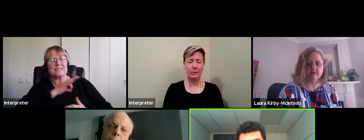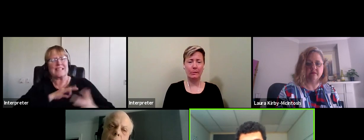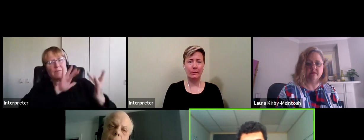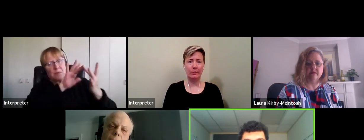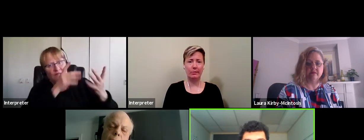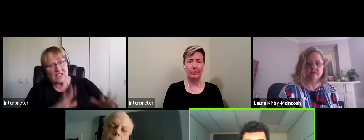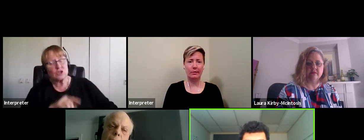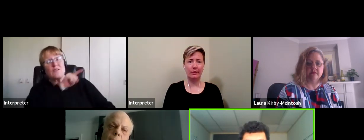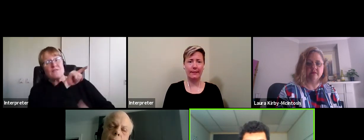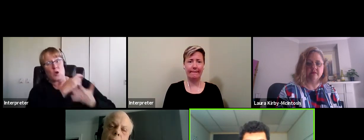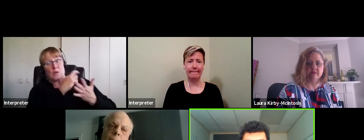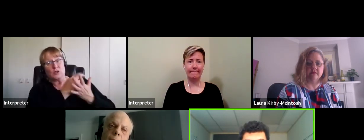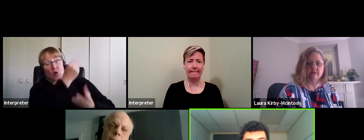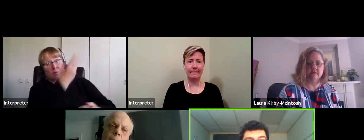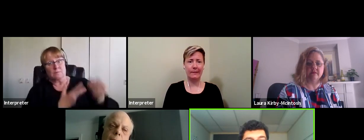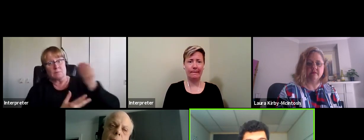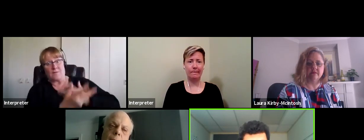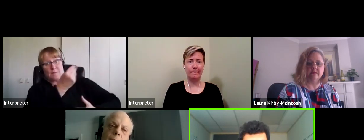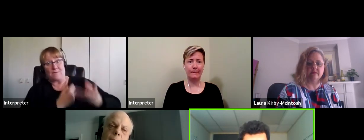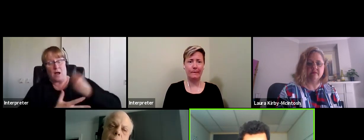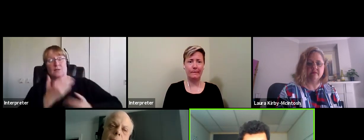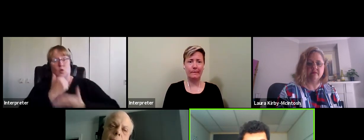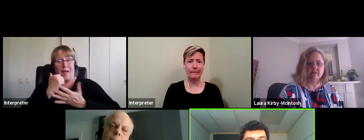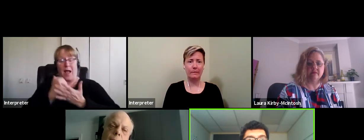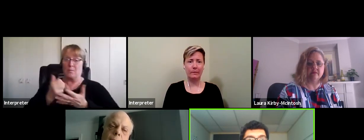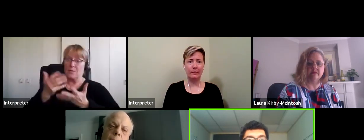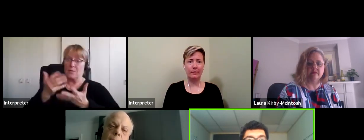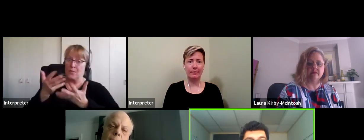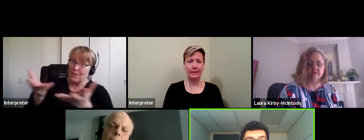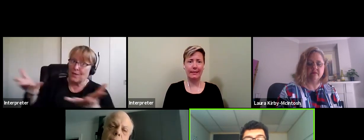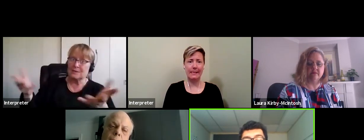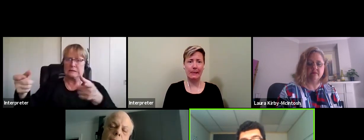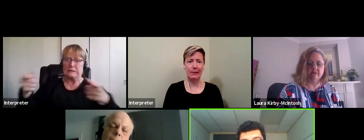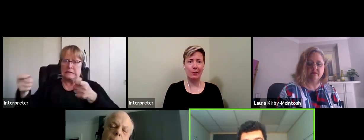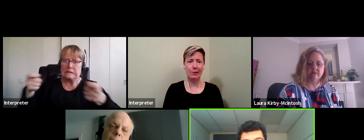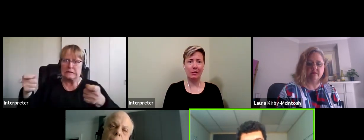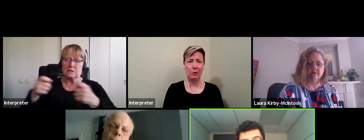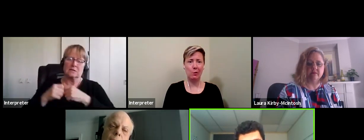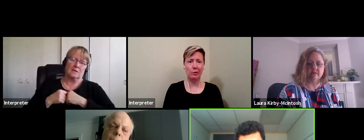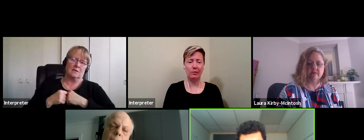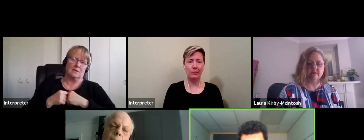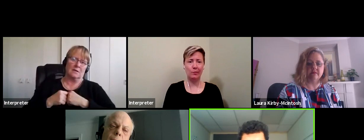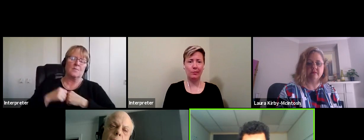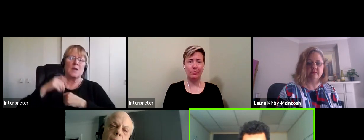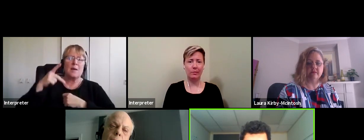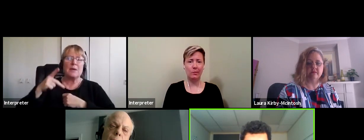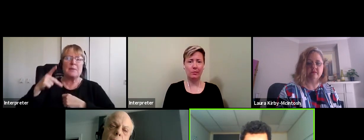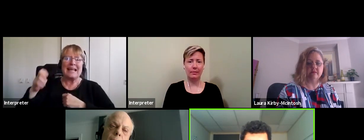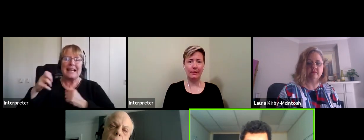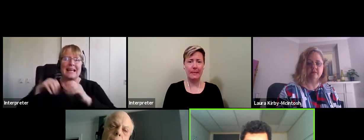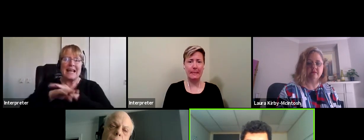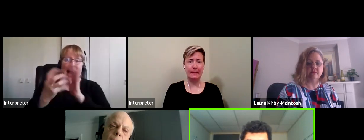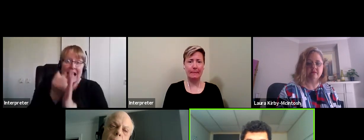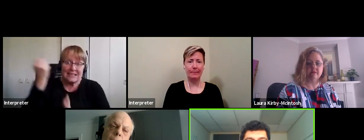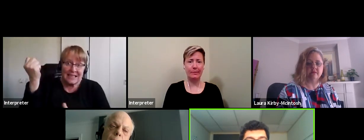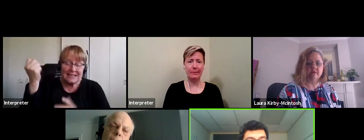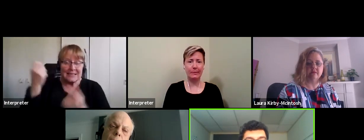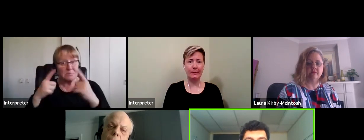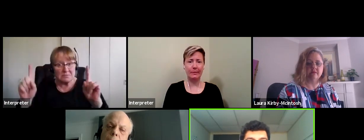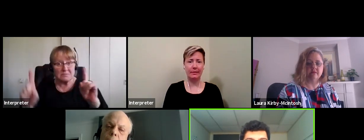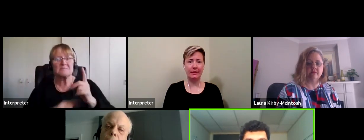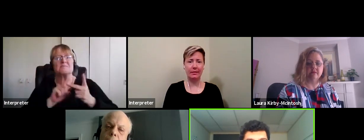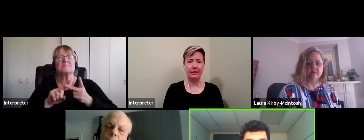new resources to help agencies cope with this new situation, both around access to PPE, protective equipment,